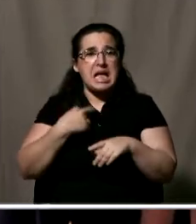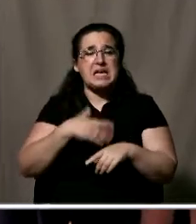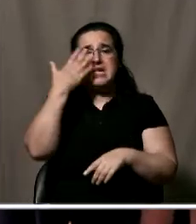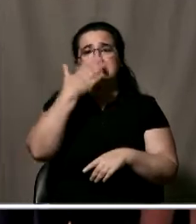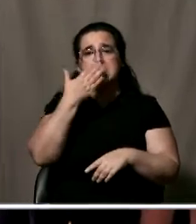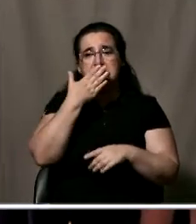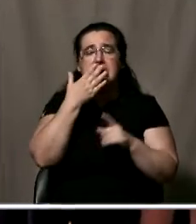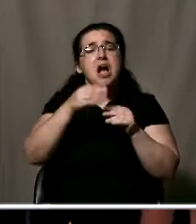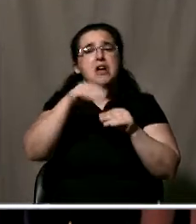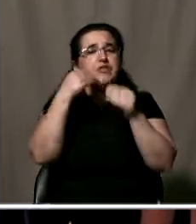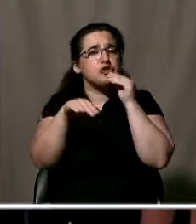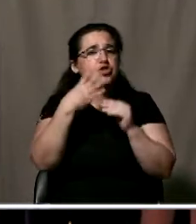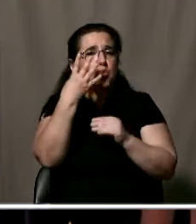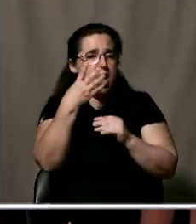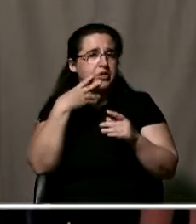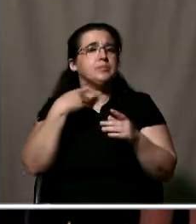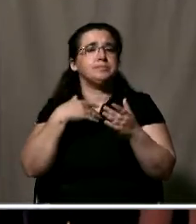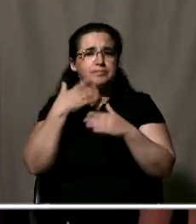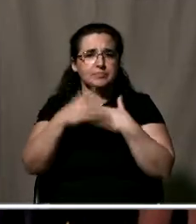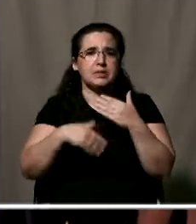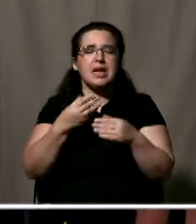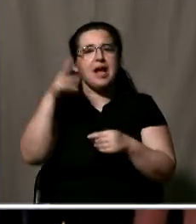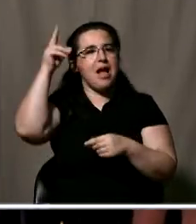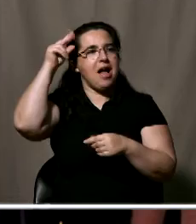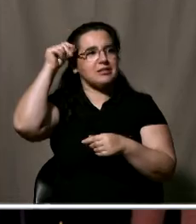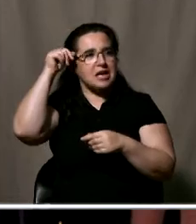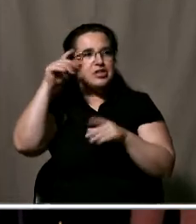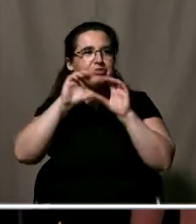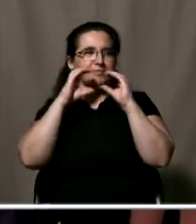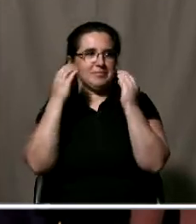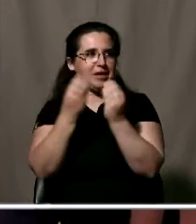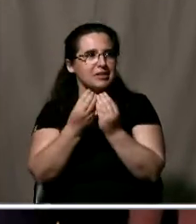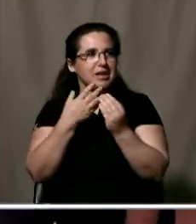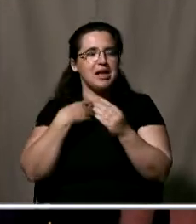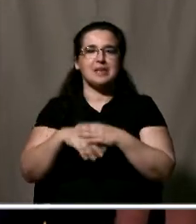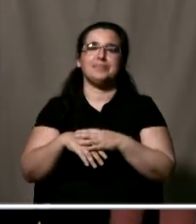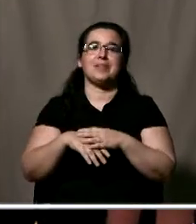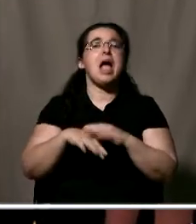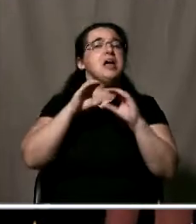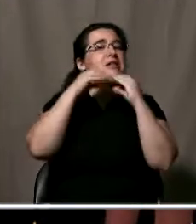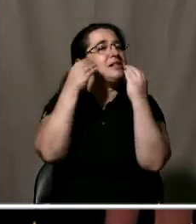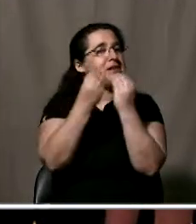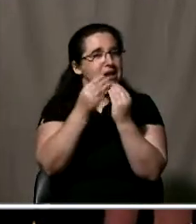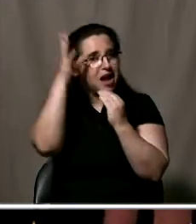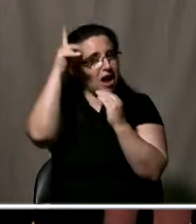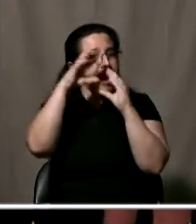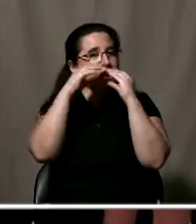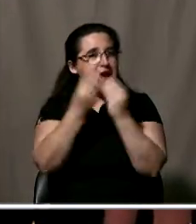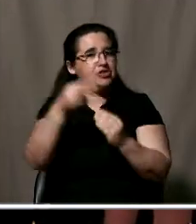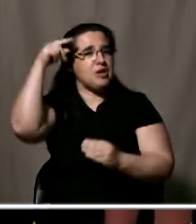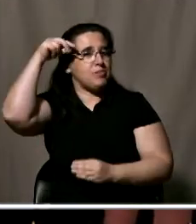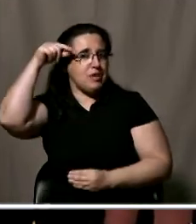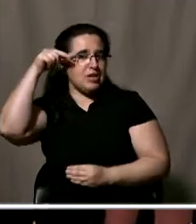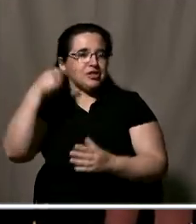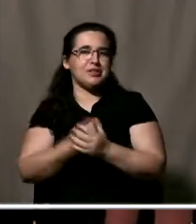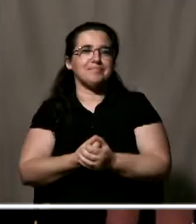quatro refeições seguidas. Cheese and crackers. Queijo e bolachinhas. Crackers and cheese. Bolachinhas e queijo. Cheese